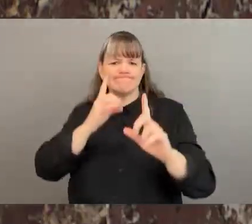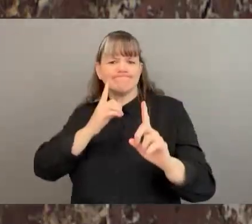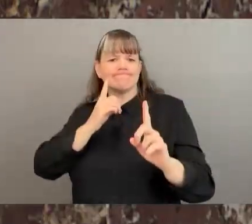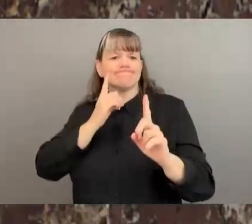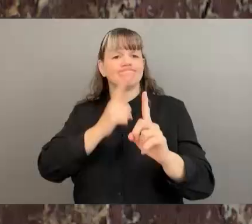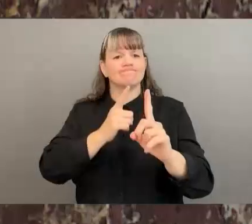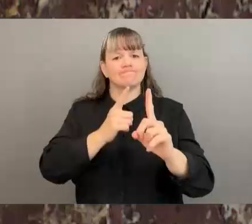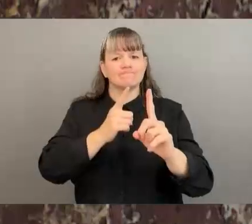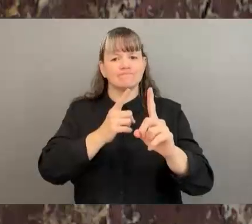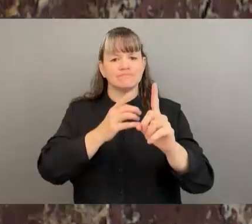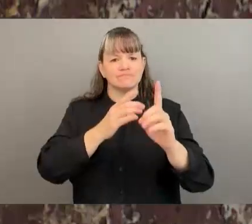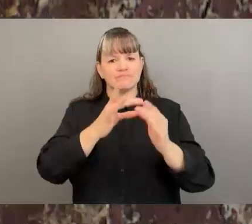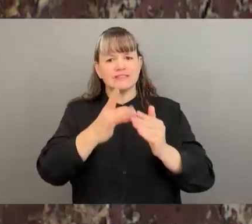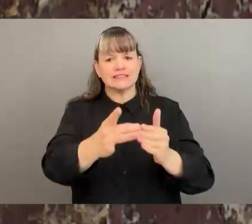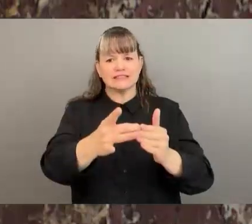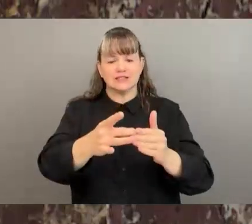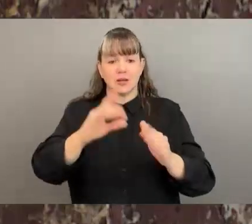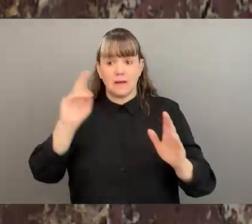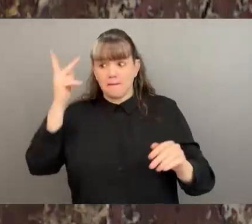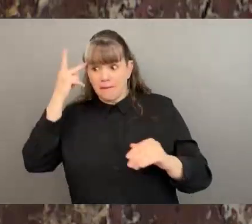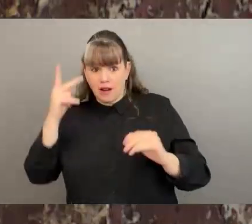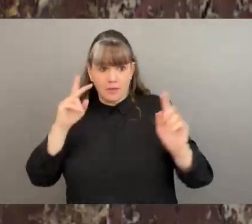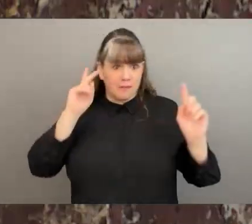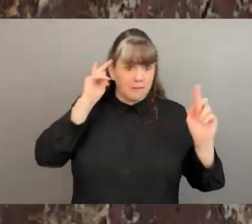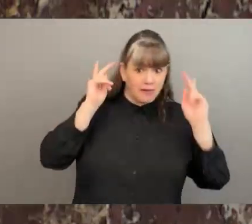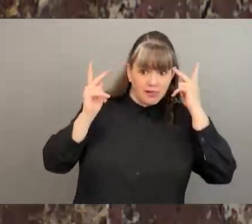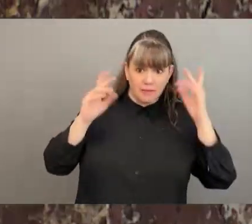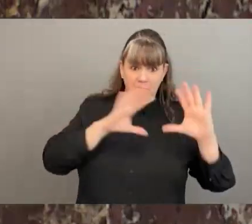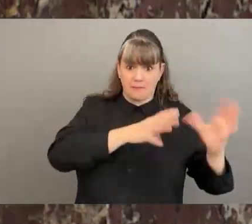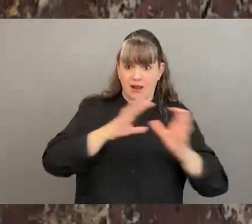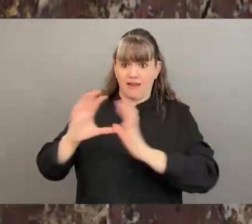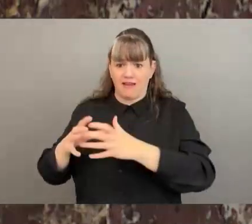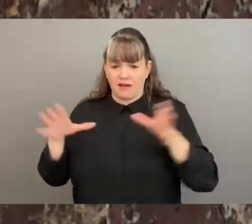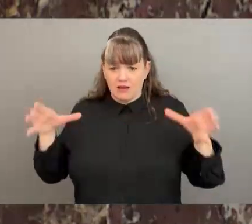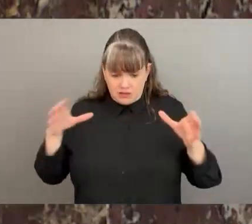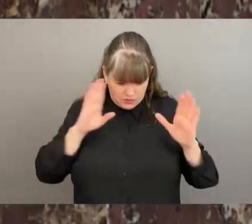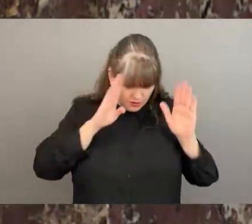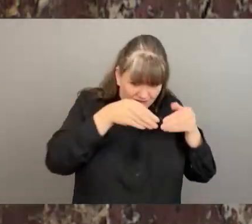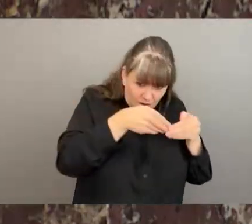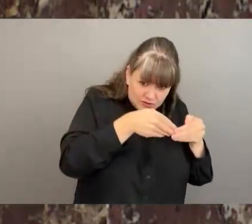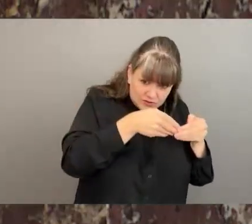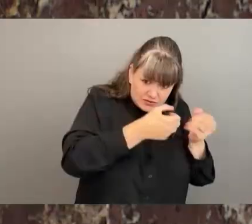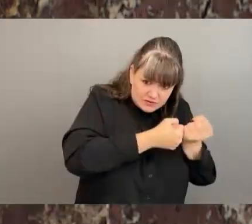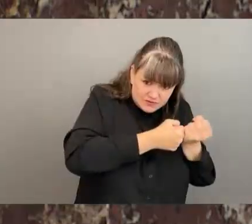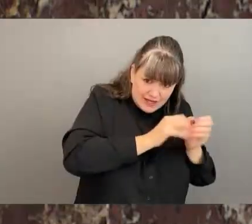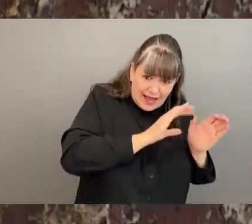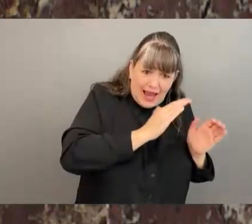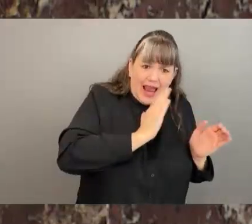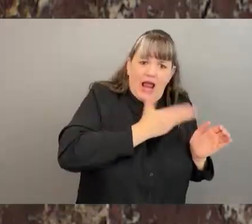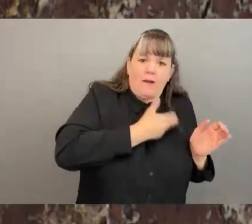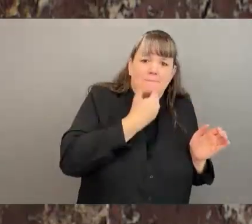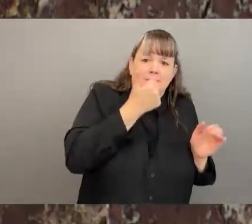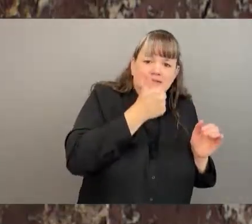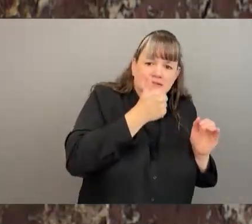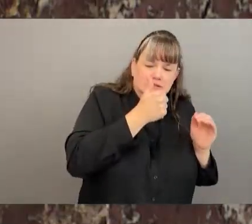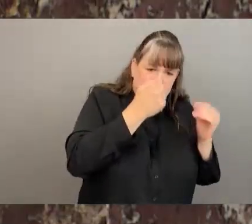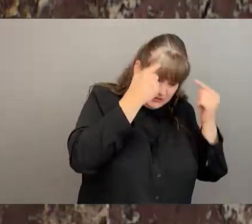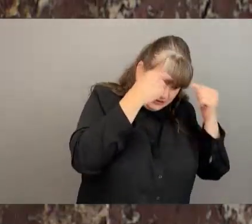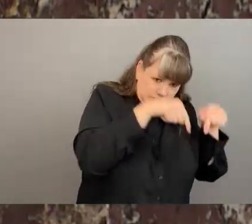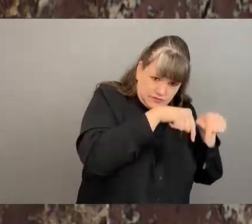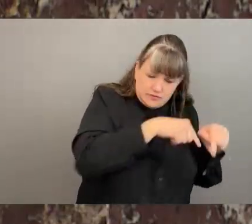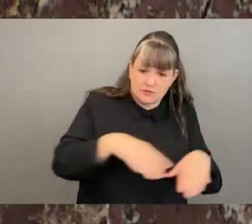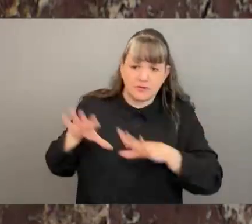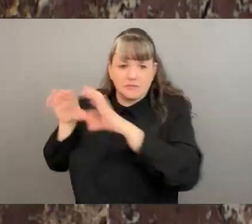electoral interests rather than collaborating for the best interests of the public. Through you, Mr. Speaker,